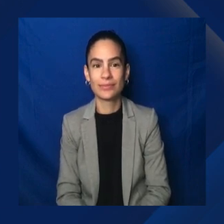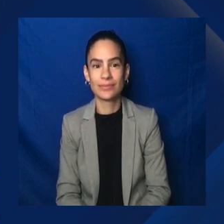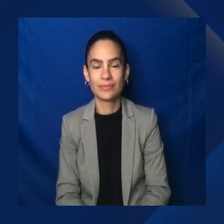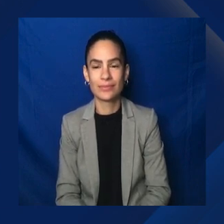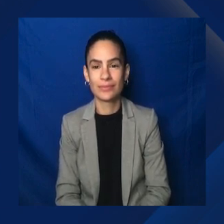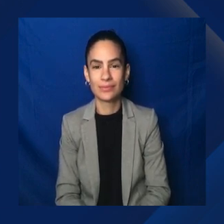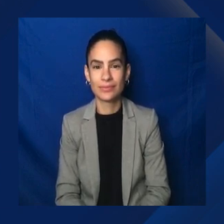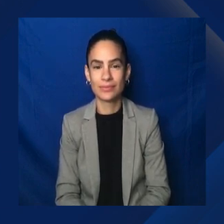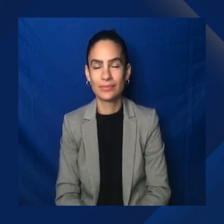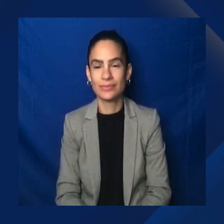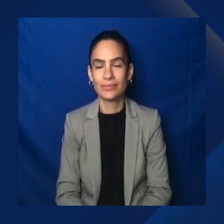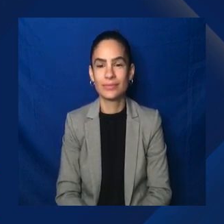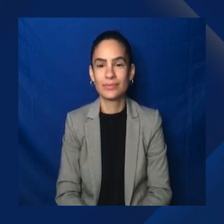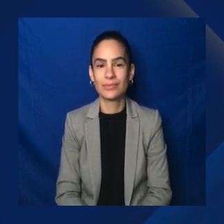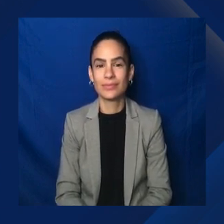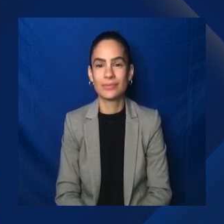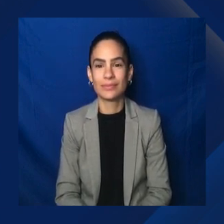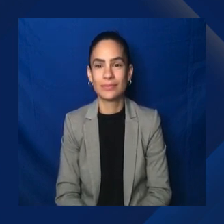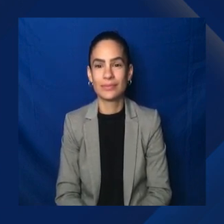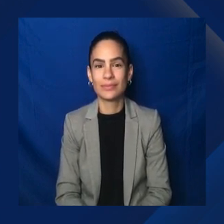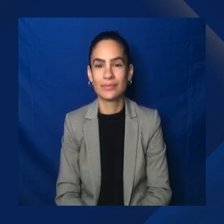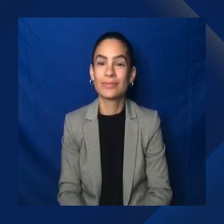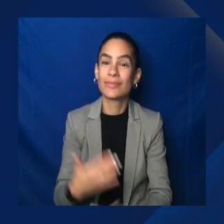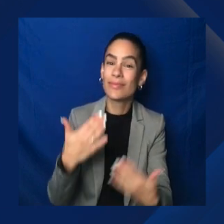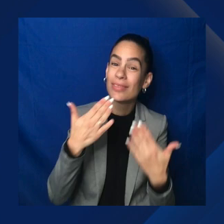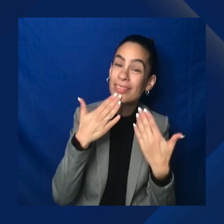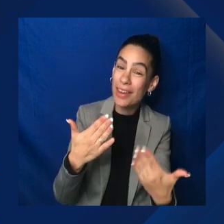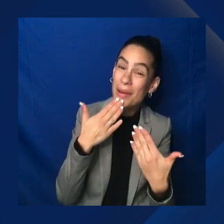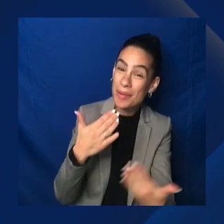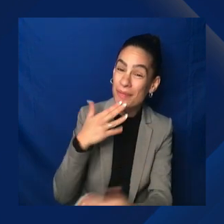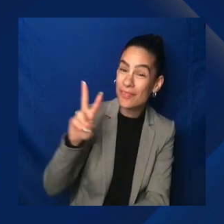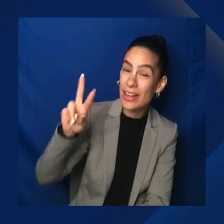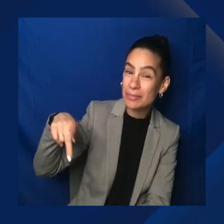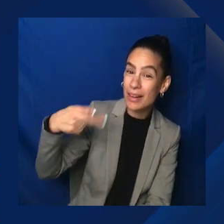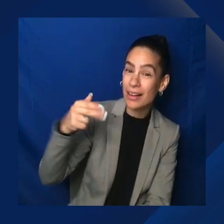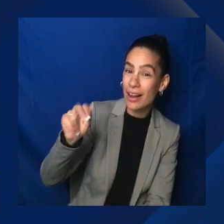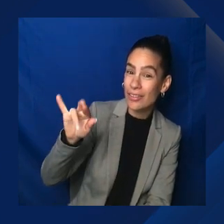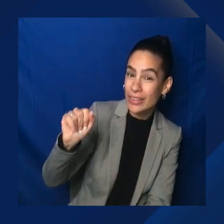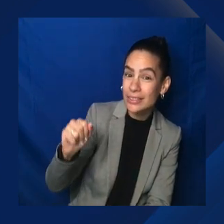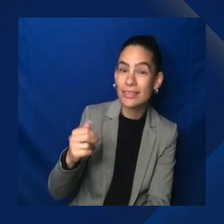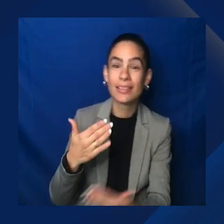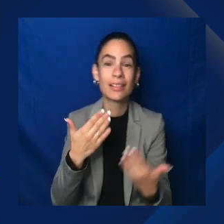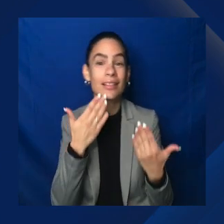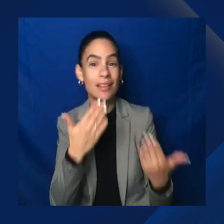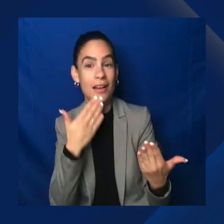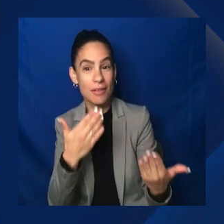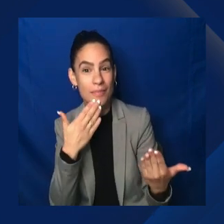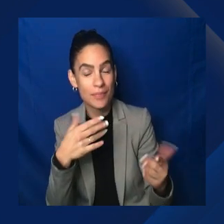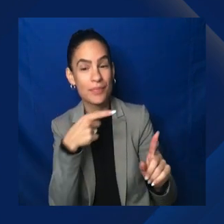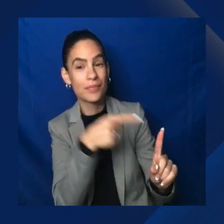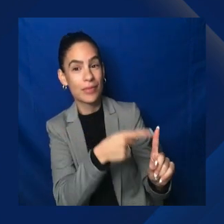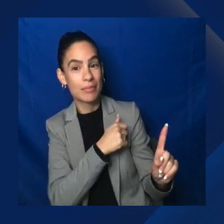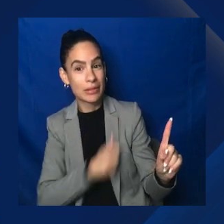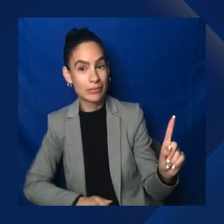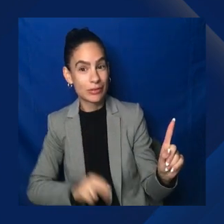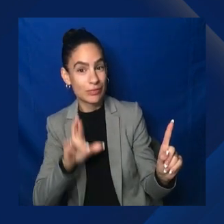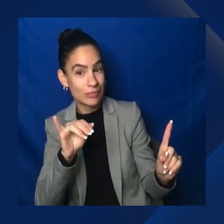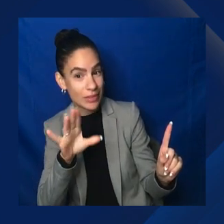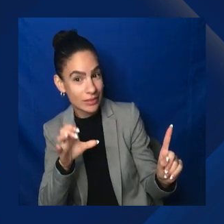Thank you, Vice President Harris, Ambassador Rice, and Secretary Becerra. I am Chiquita